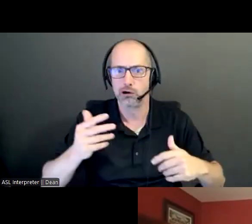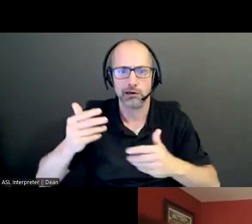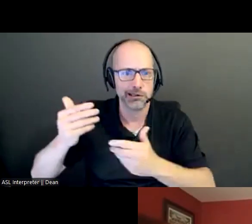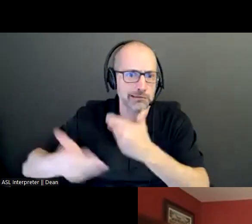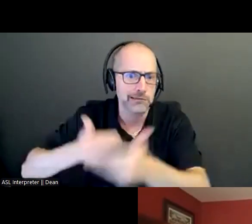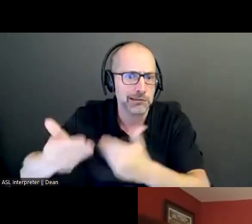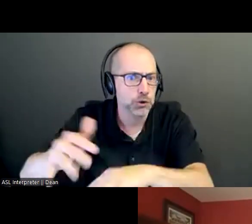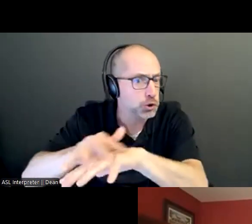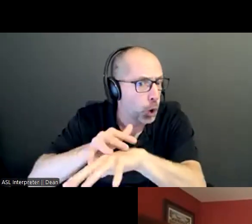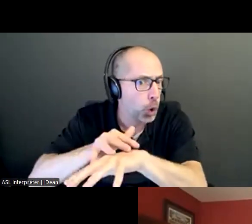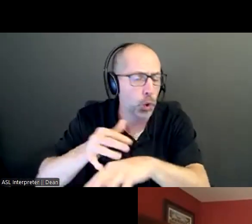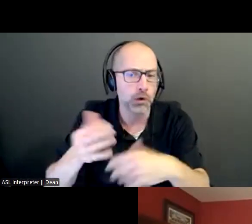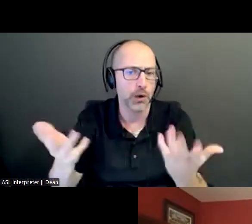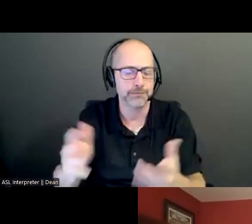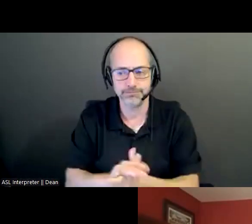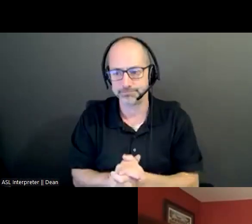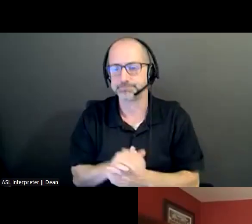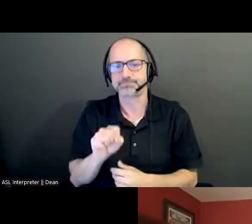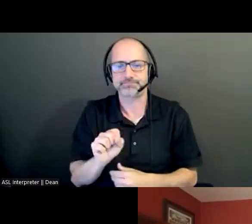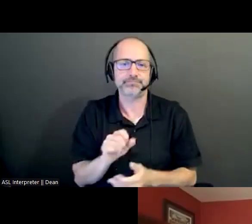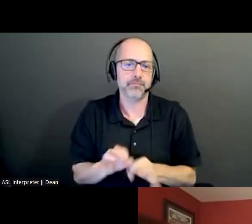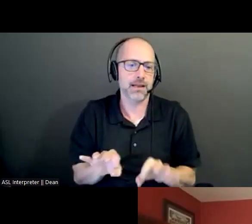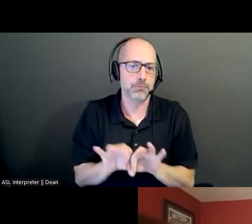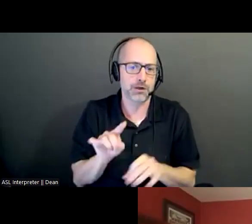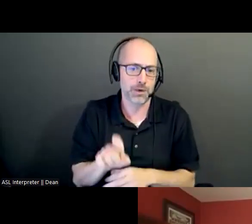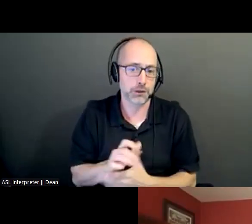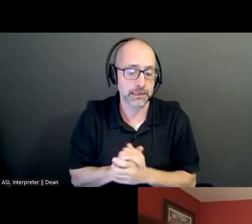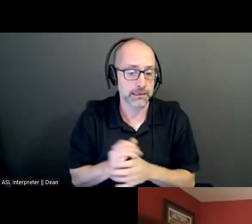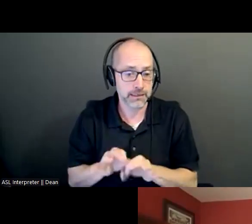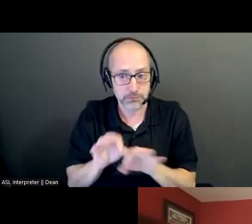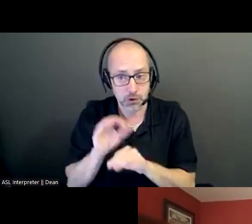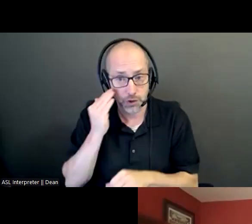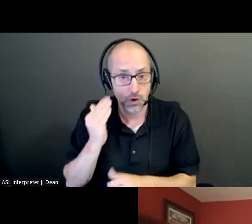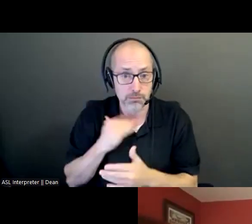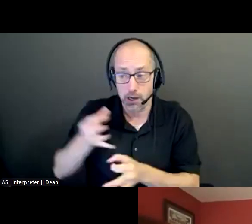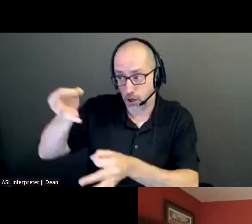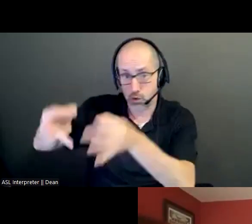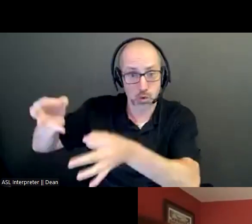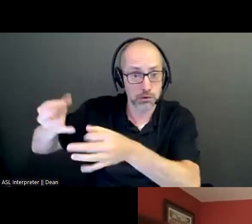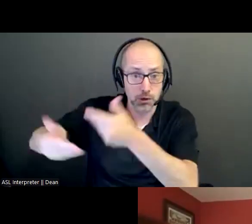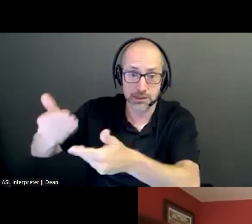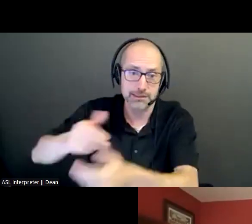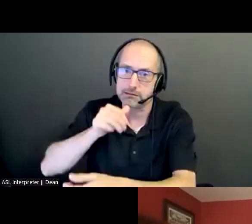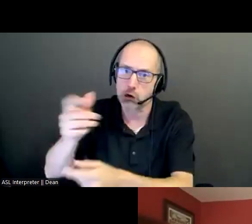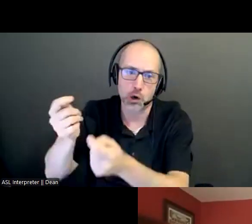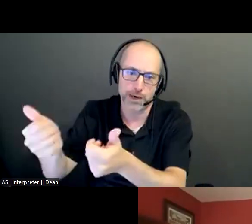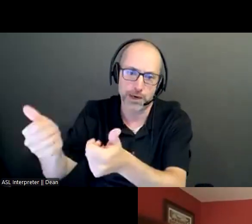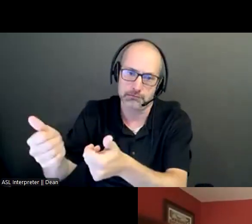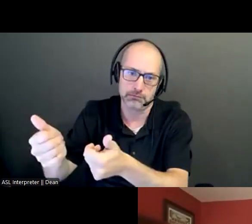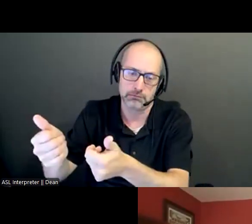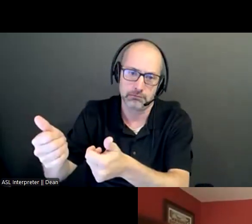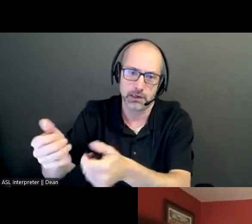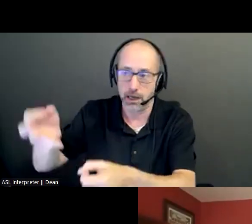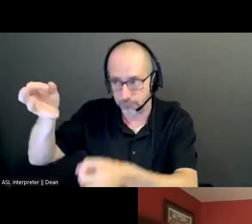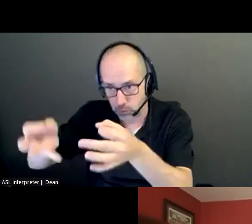very important question, and it is really important to know. But court processes aren't quick, right? They're a hearing, they require a